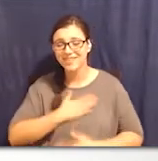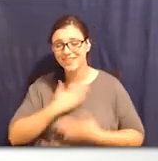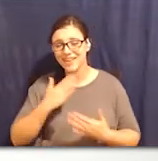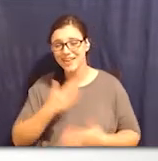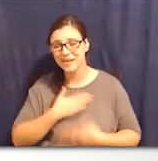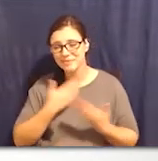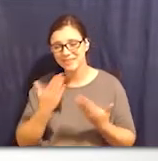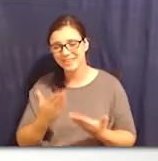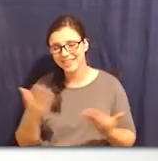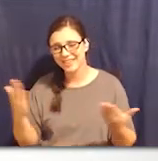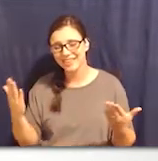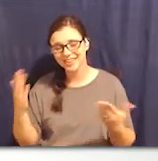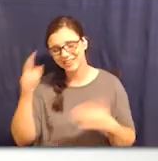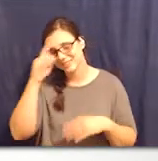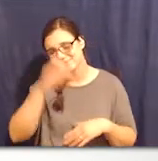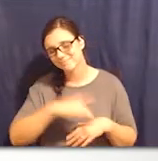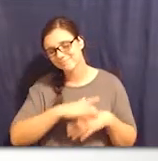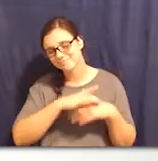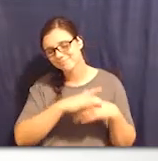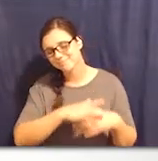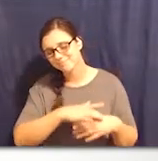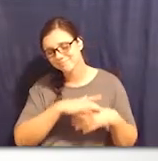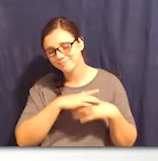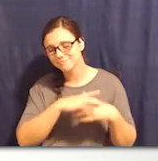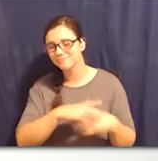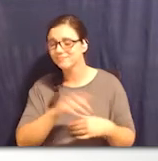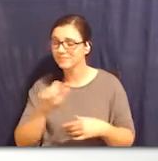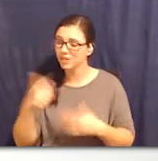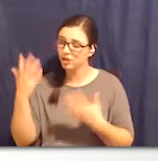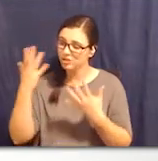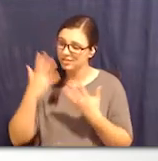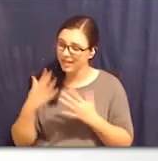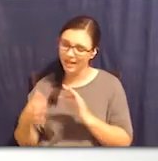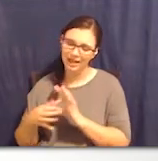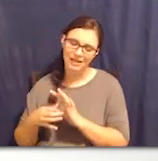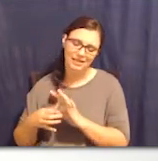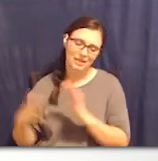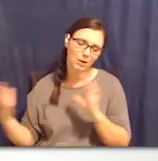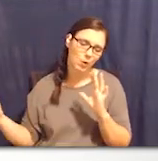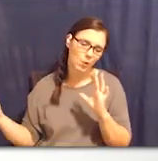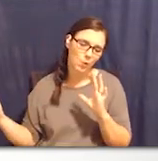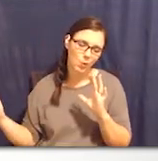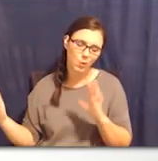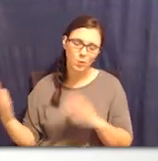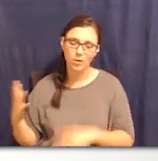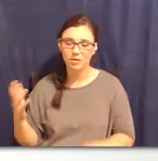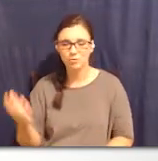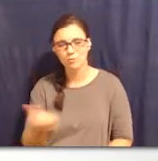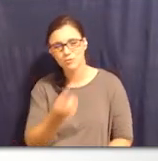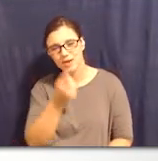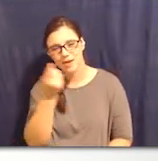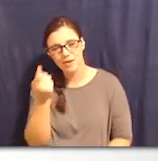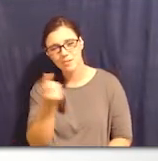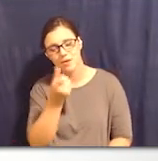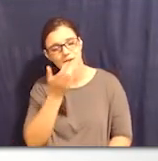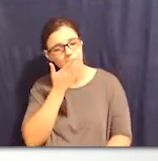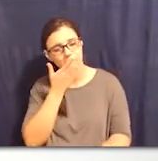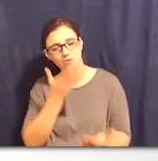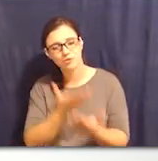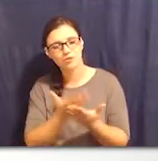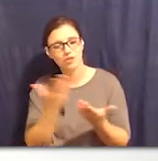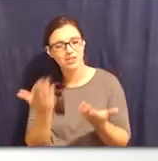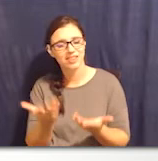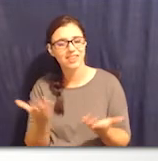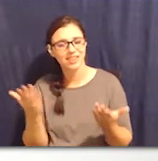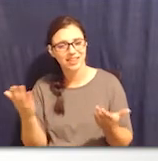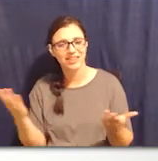Hold on to the happy, let go of the sad.